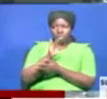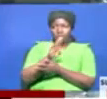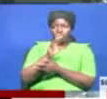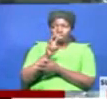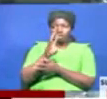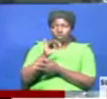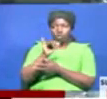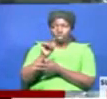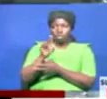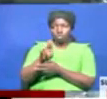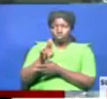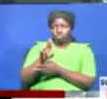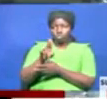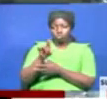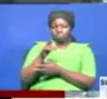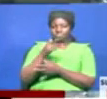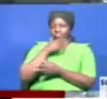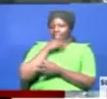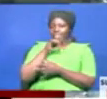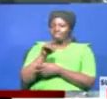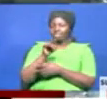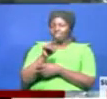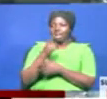Kivuitu, declared